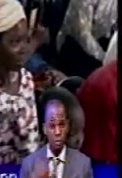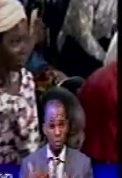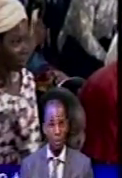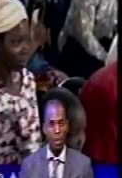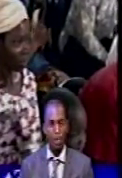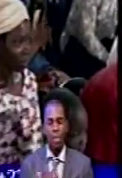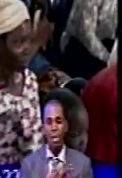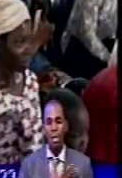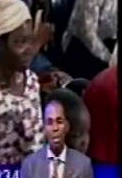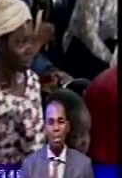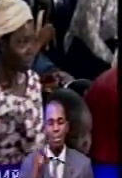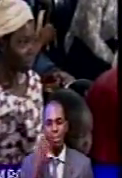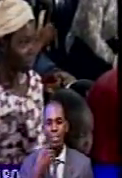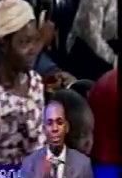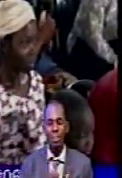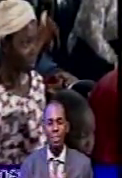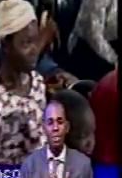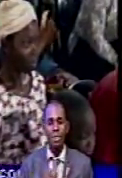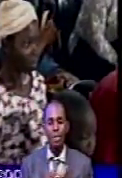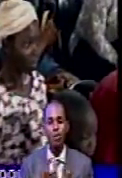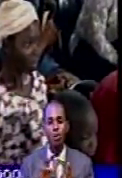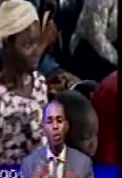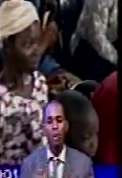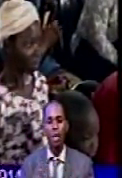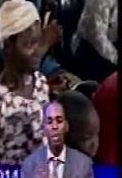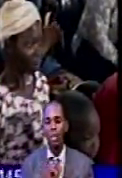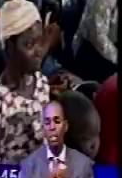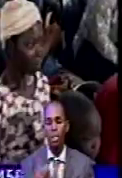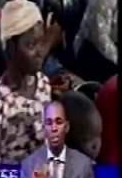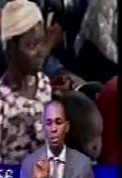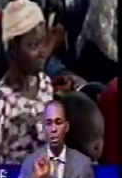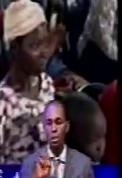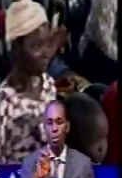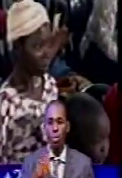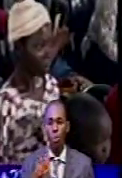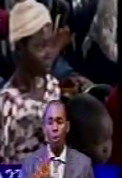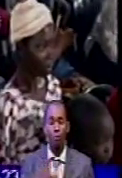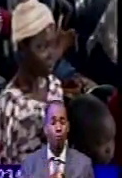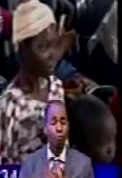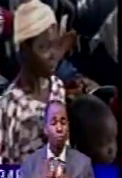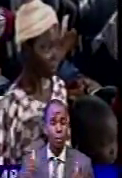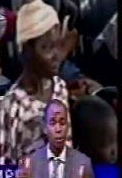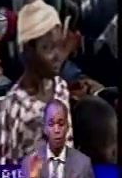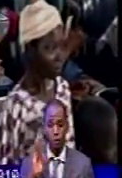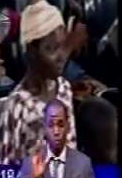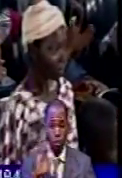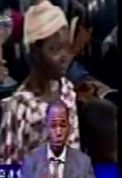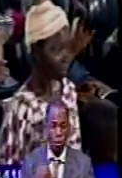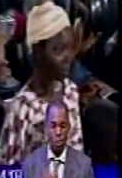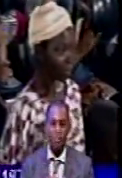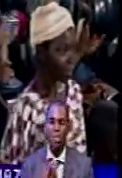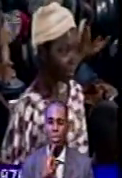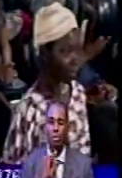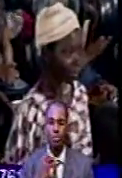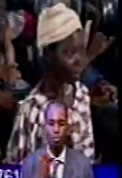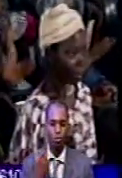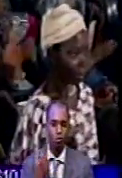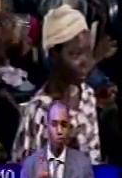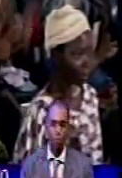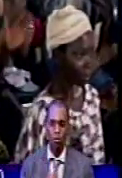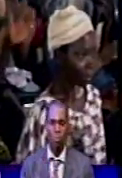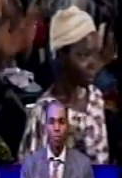upon the final amen, she noticed the mask had gone. She pressed under her tummy, and it is